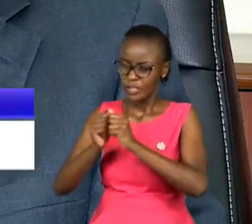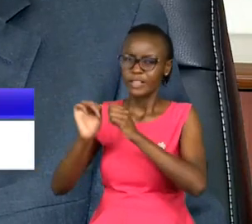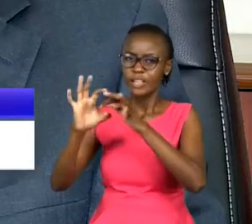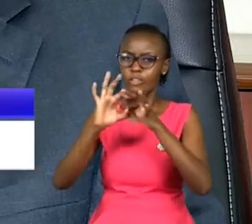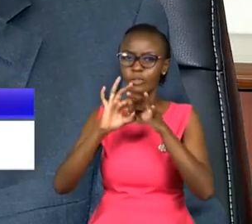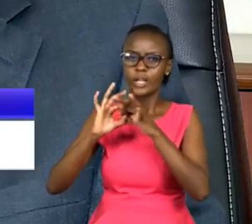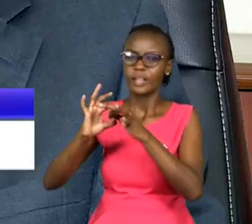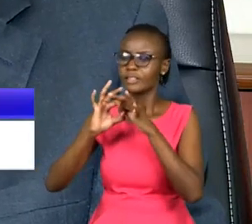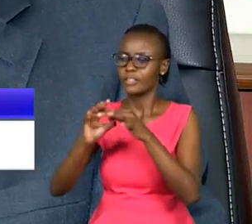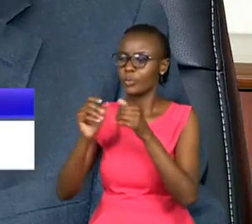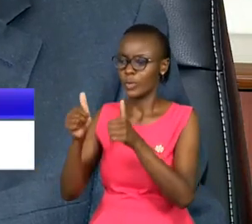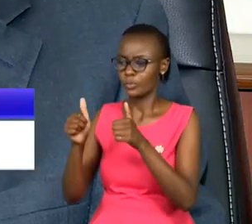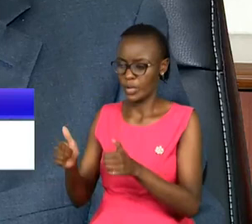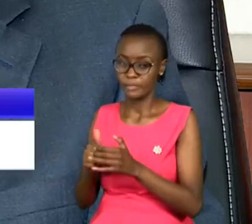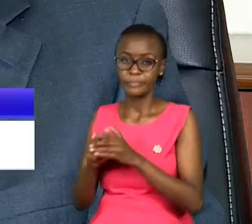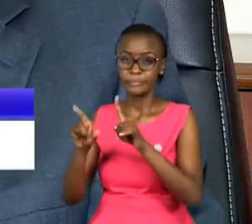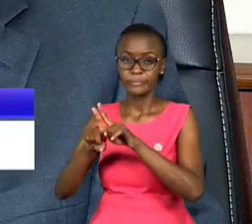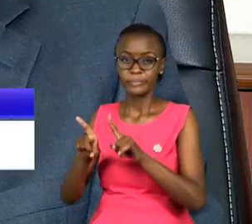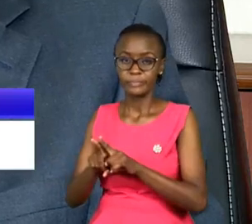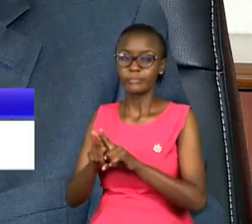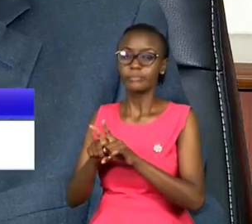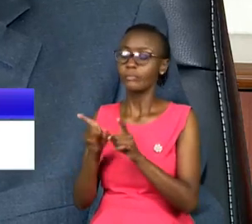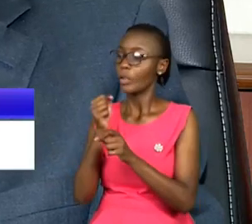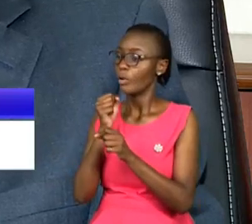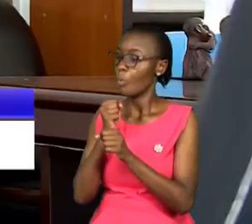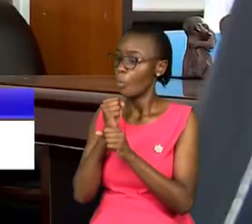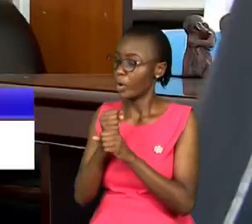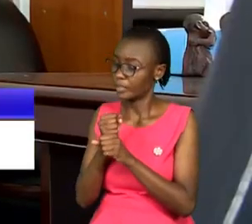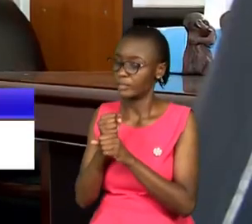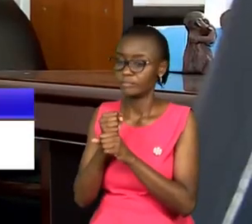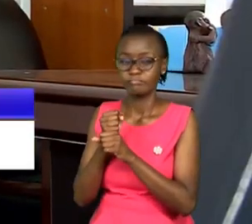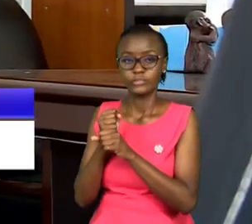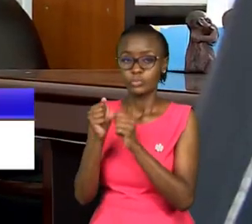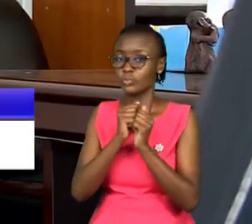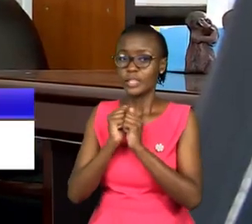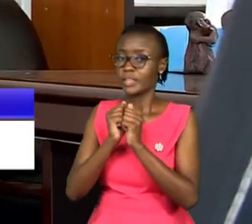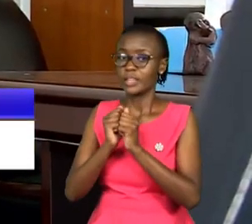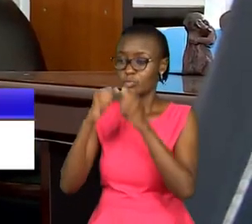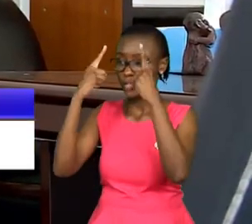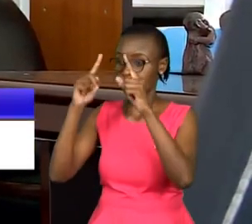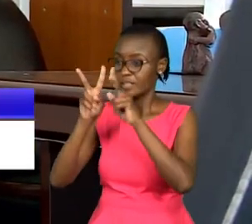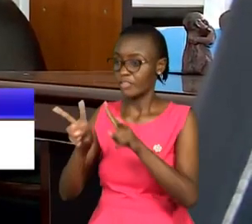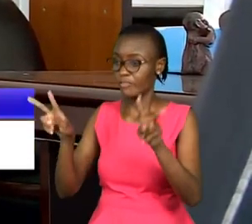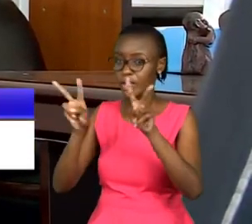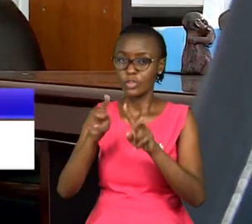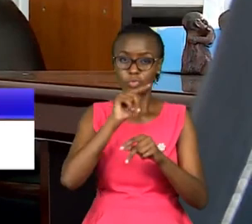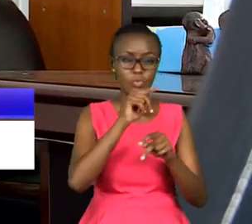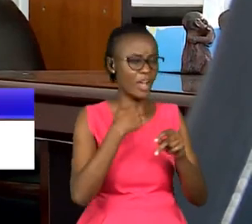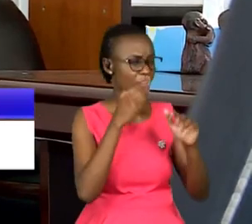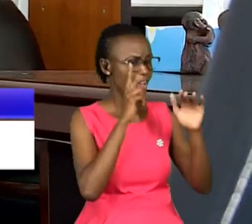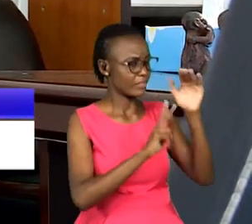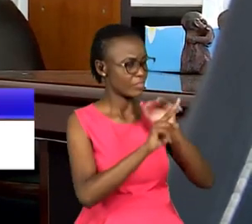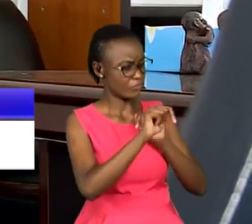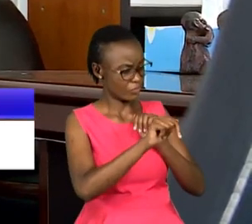to exercise the values that we have even as an institution. Prof, what vision do you have for this